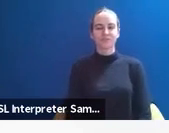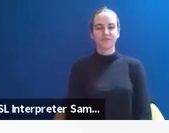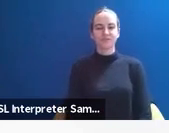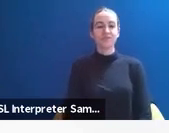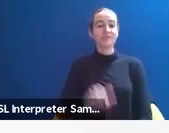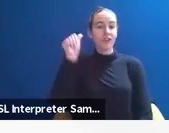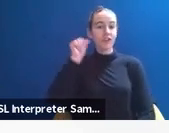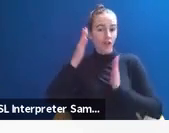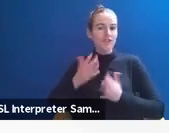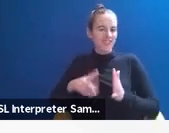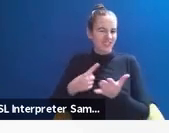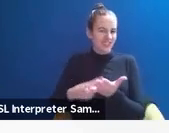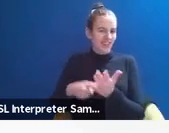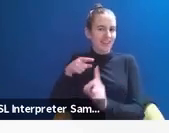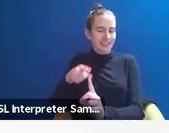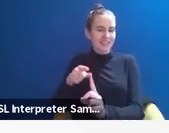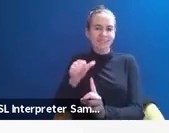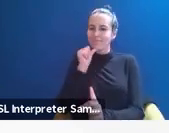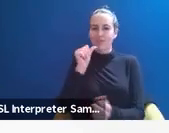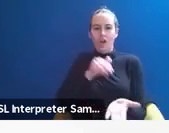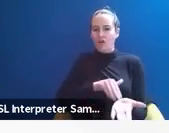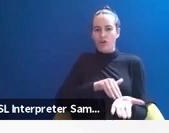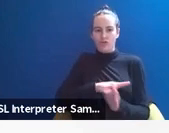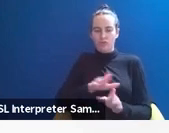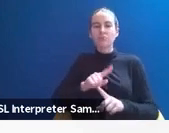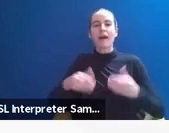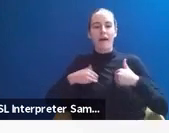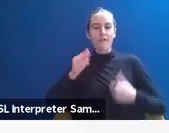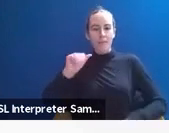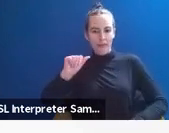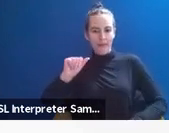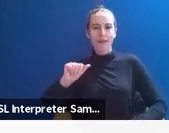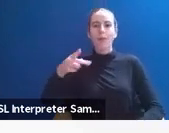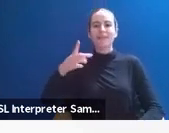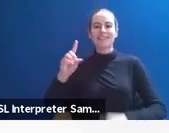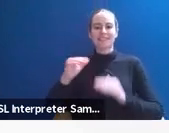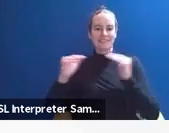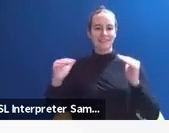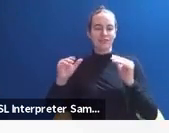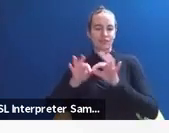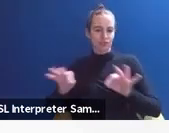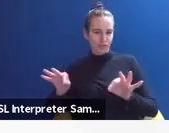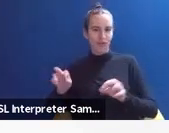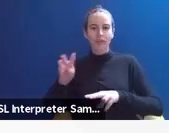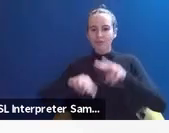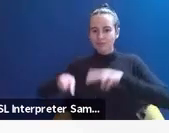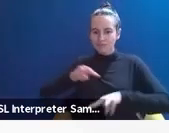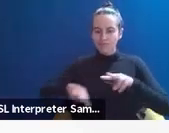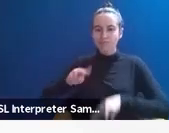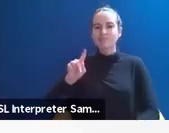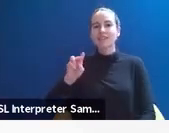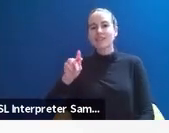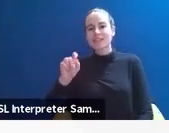Audiologists, as we discussed before, are non-physicians with master's or doctoral level degrees to evaluate hearing, tinnitus, and vestibular